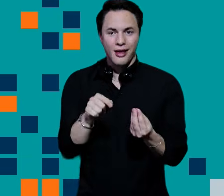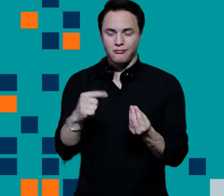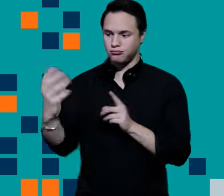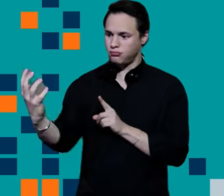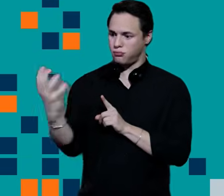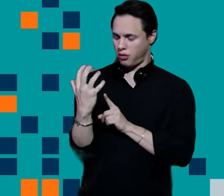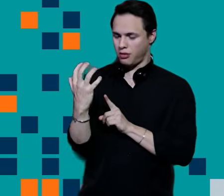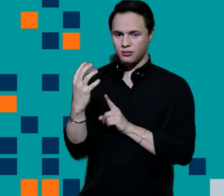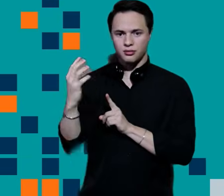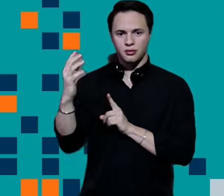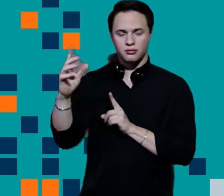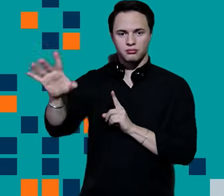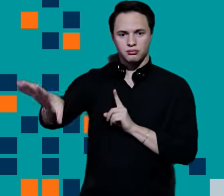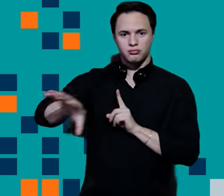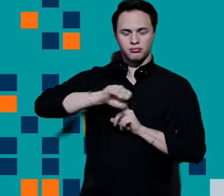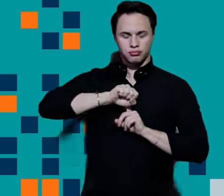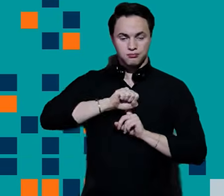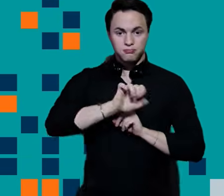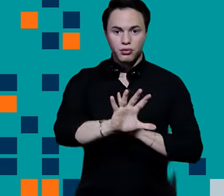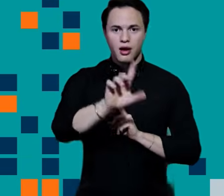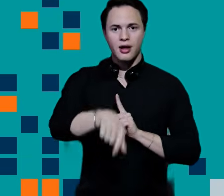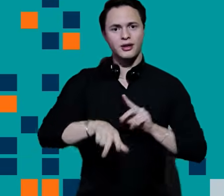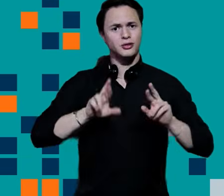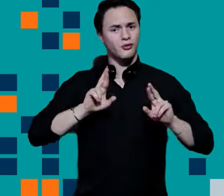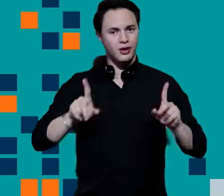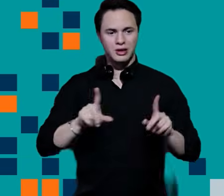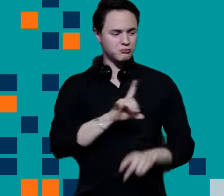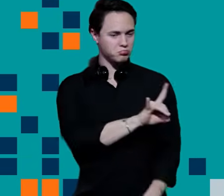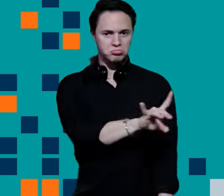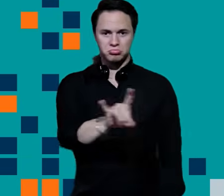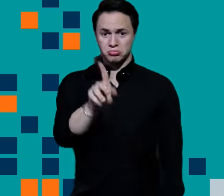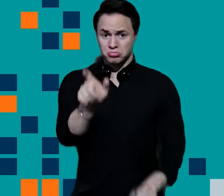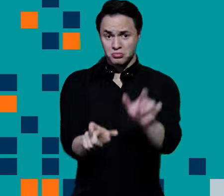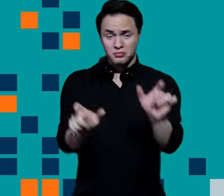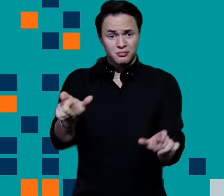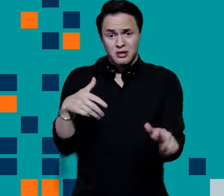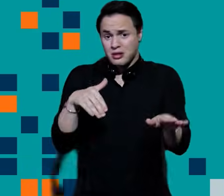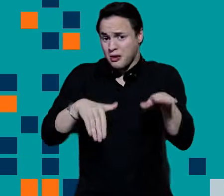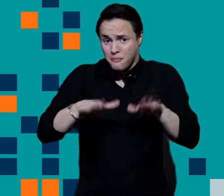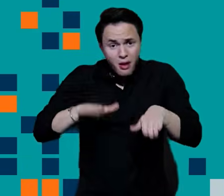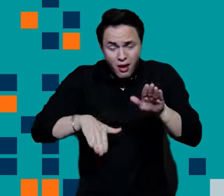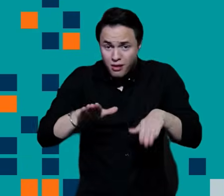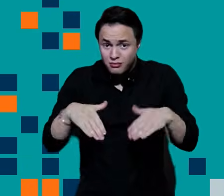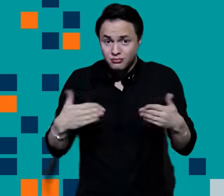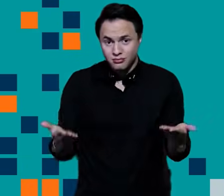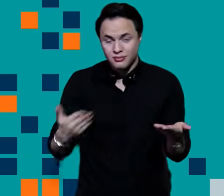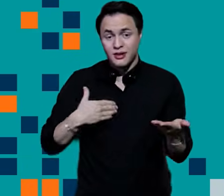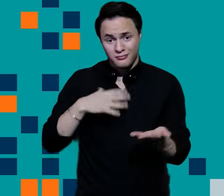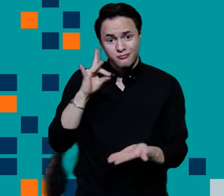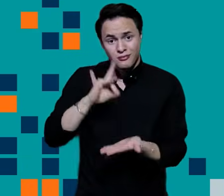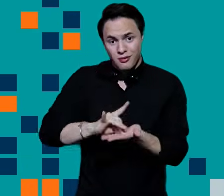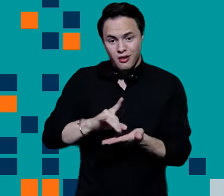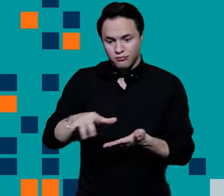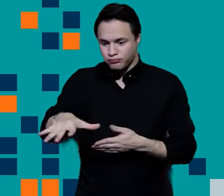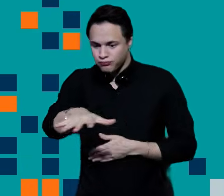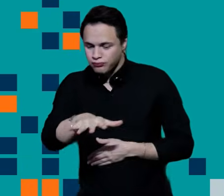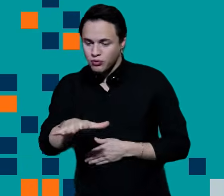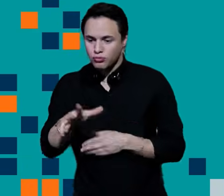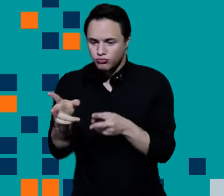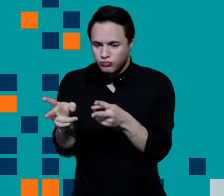to be different. And they're going to be different because of things we've experienced and, in fact, things we've